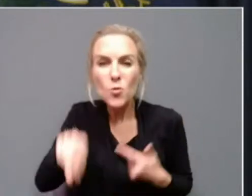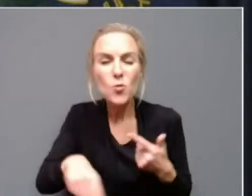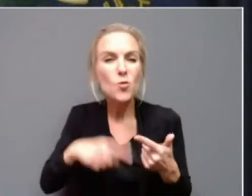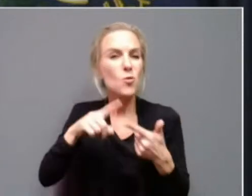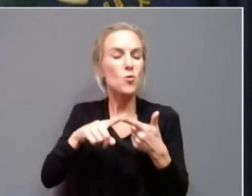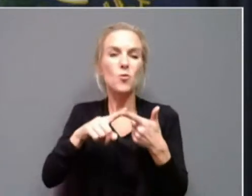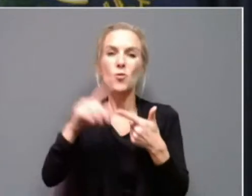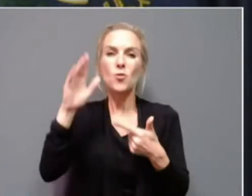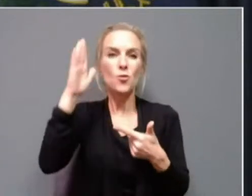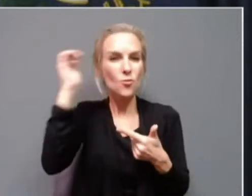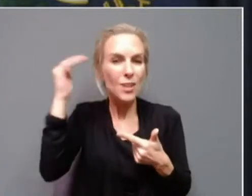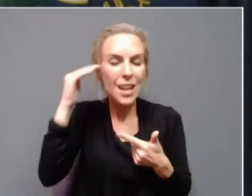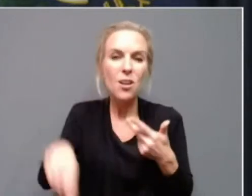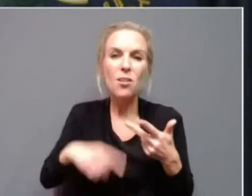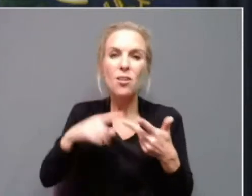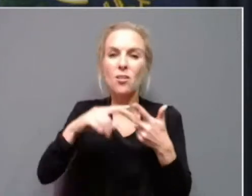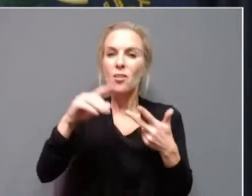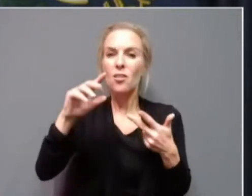Gulf War, Iraq.